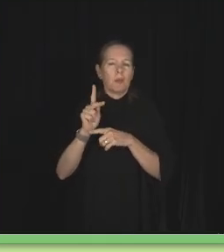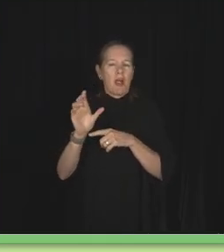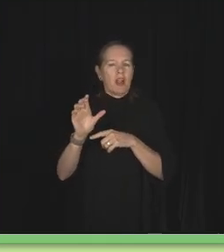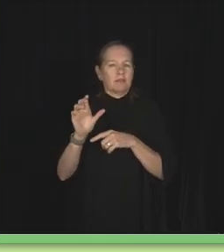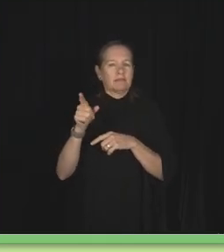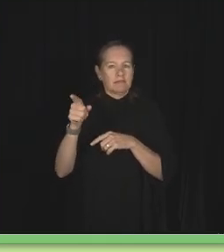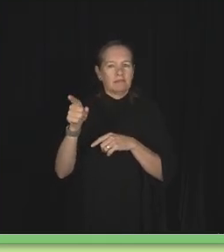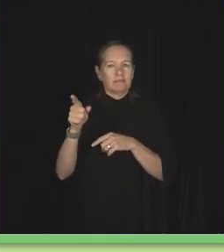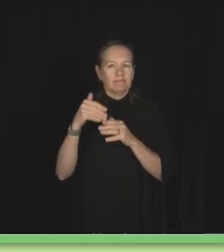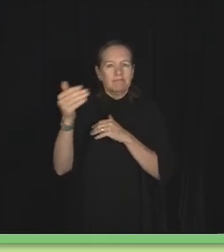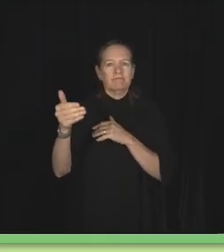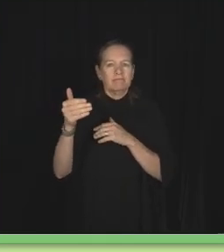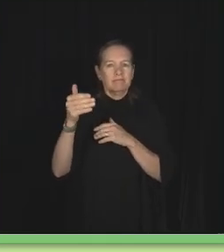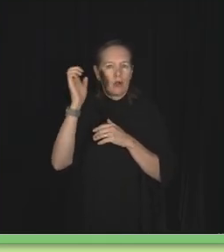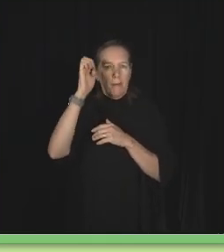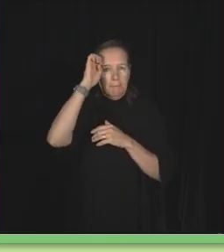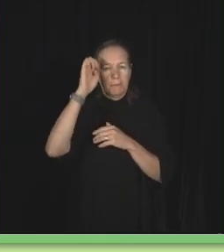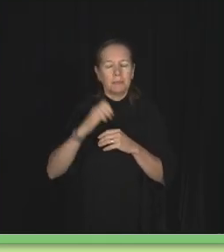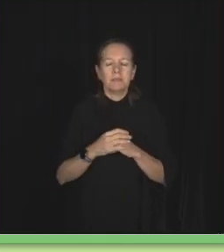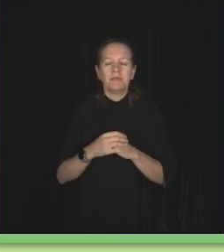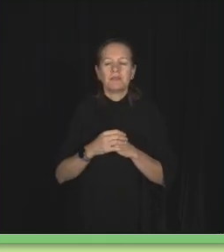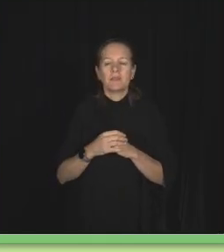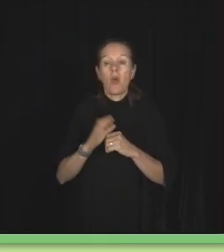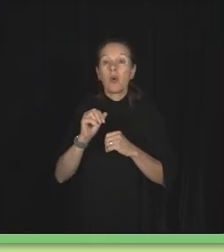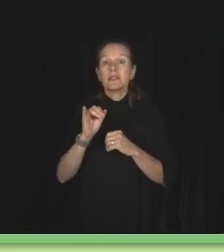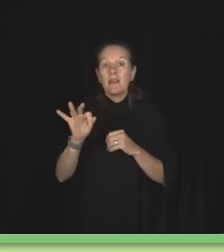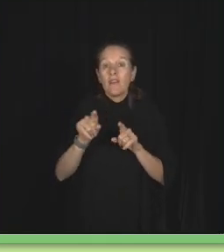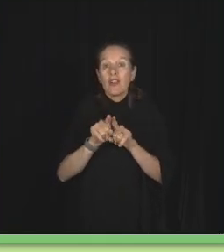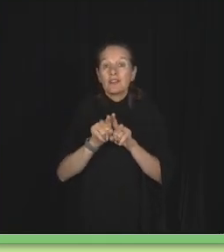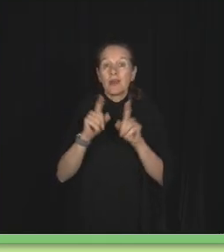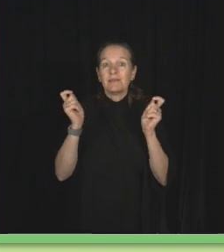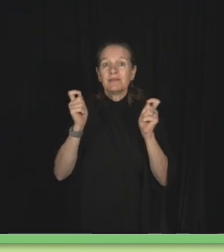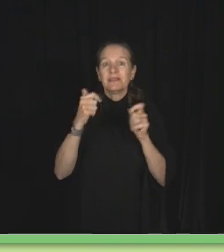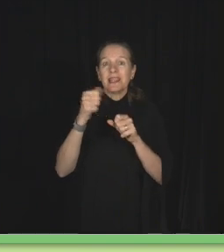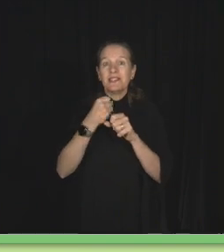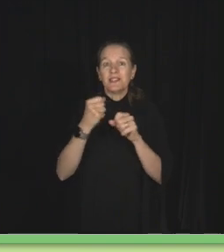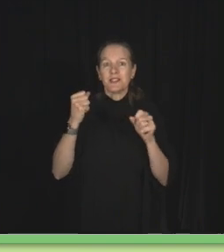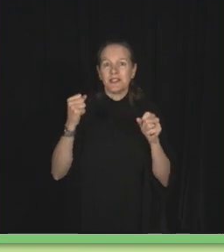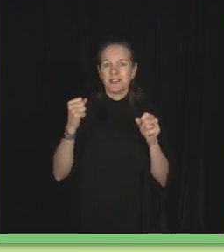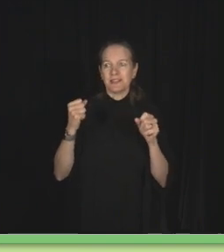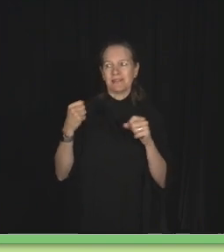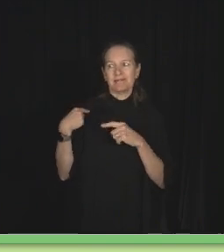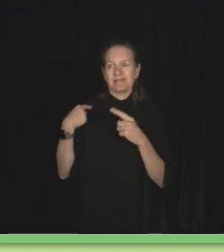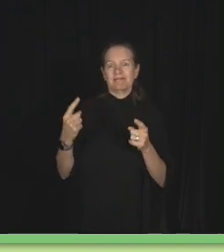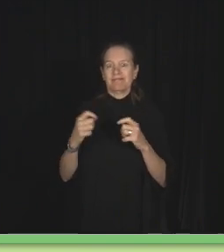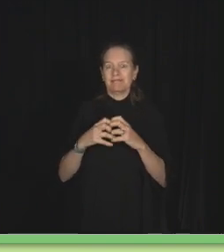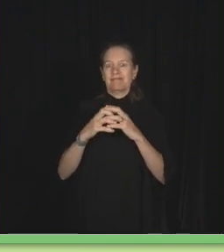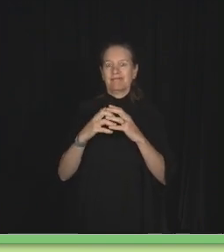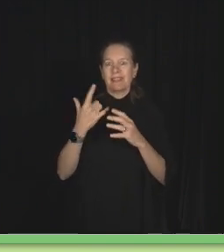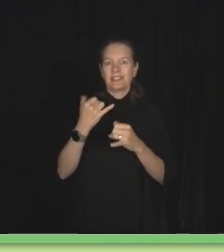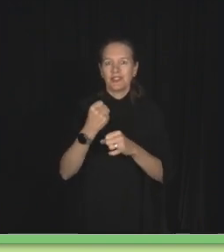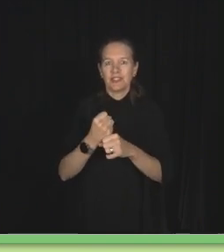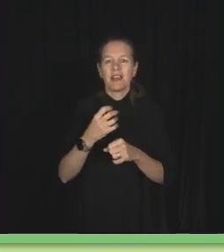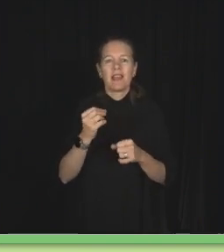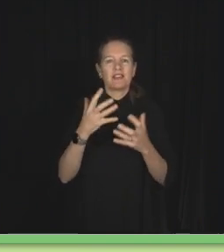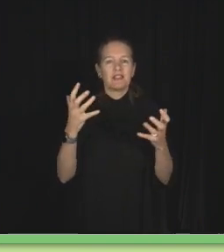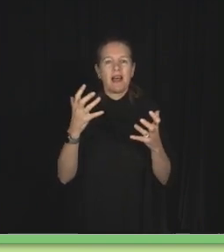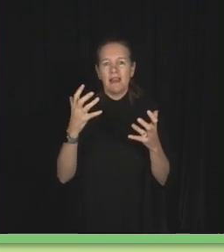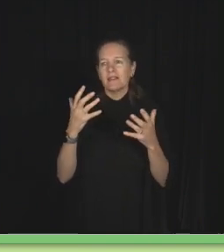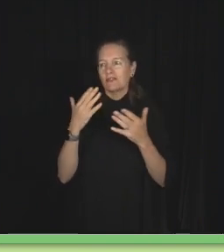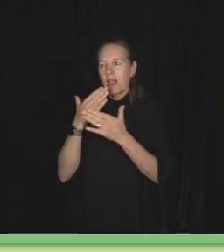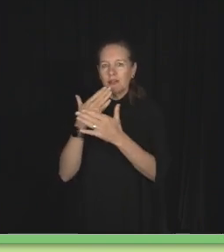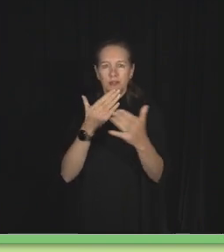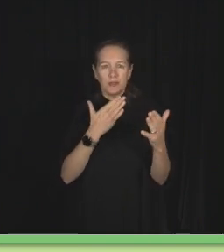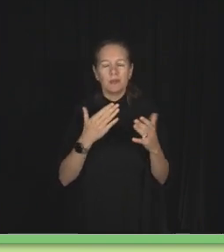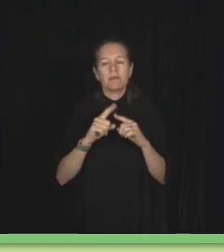Lots of gratitude. OSTIF also celebrated our 10-year anniversary this year, and there's just so much gratitude to go all around. But I